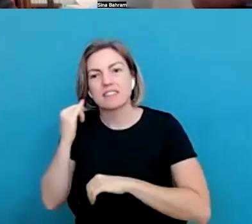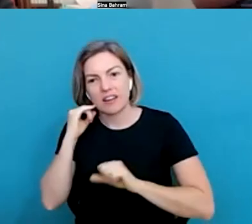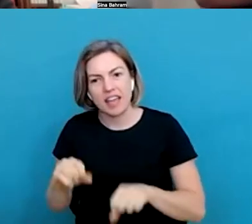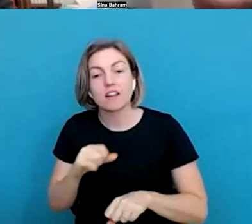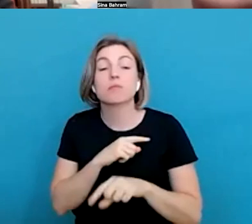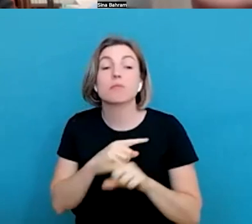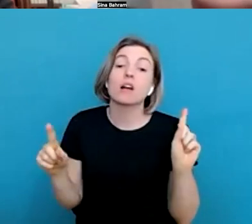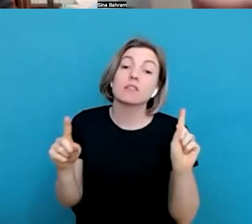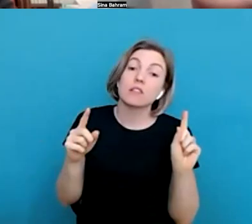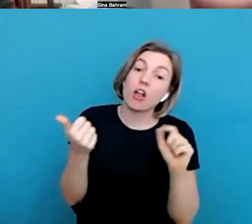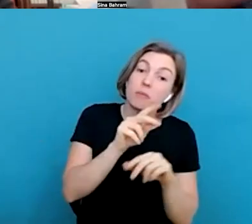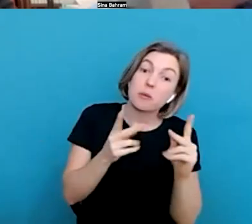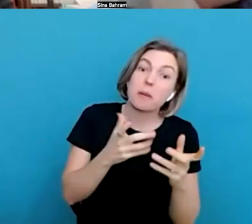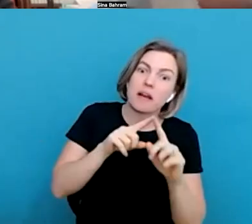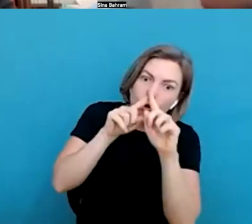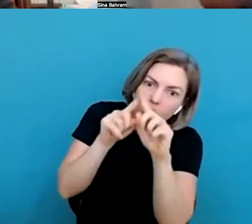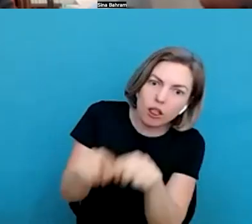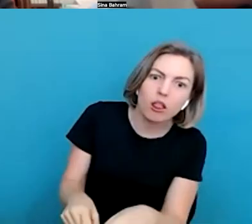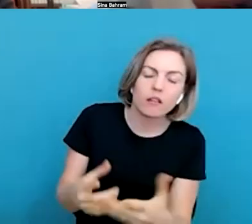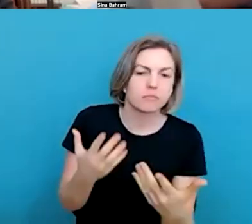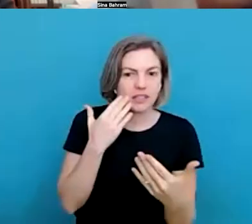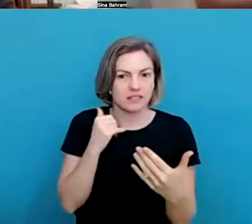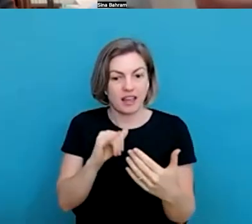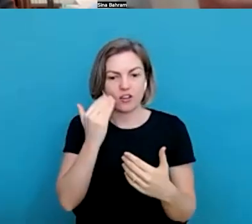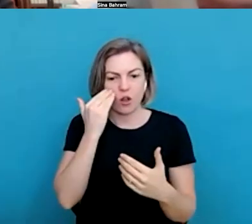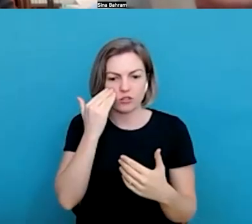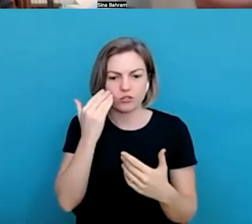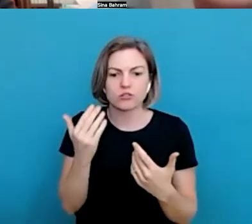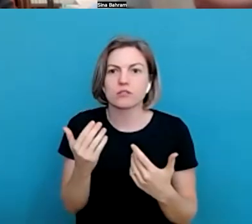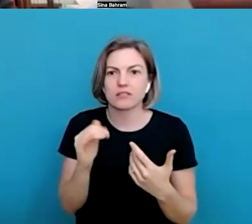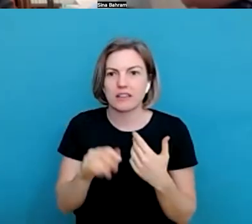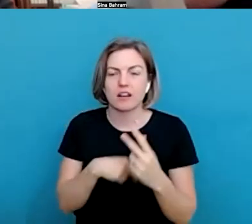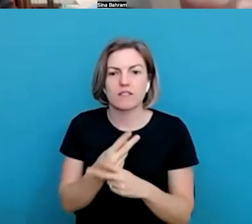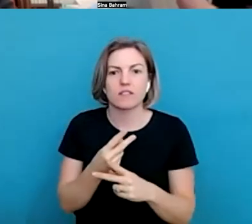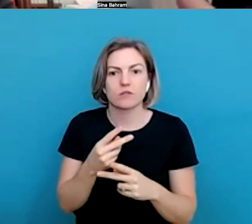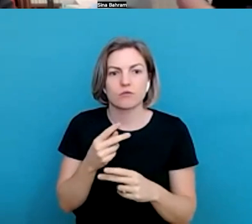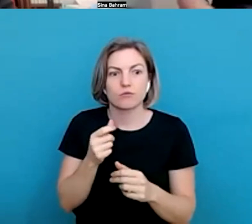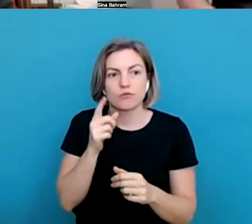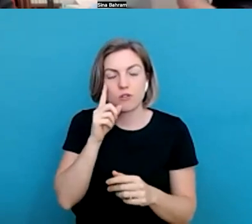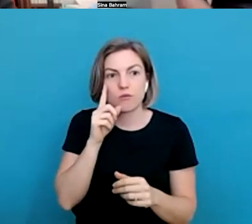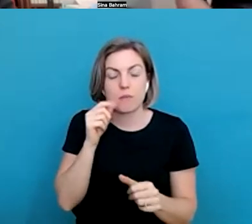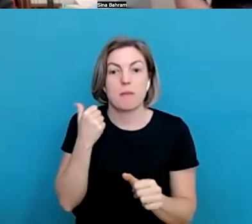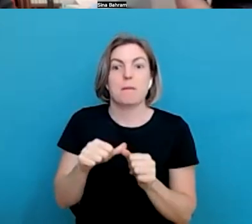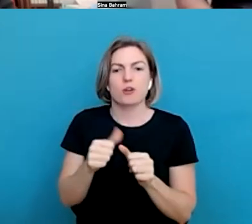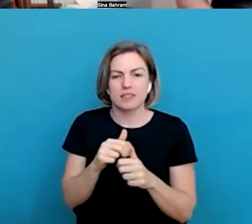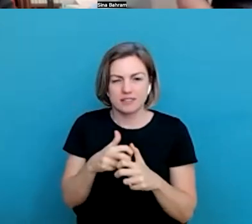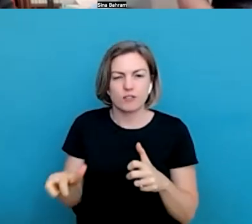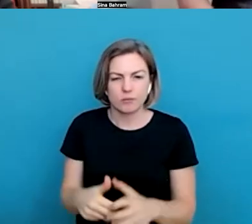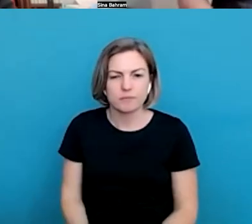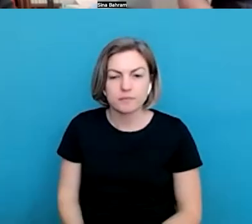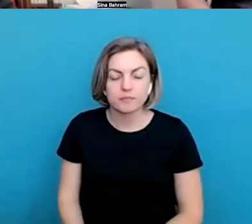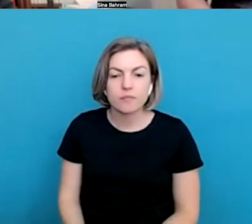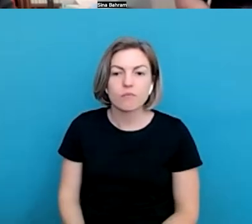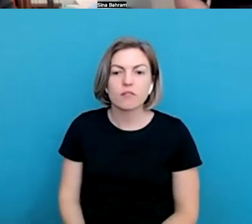have to depend on something like that because that kind of knowledge, you know, that kind of knowledge recall is difficult, right? So